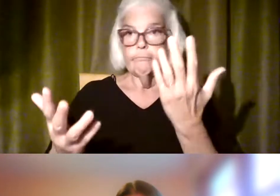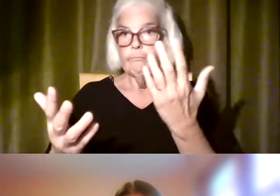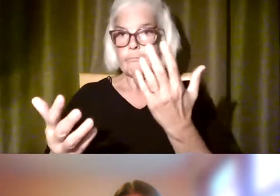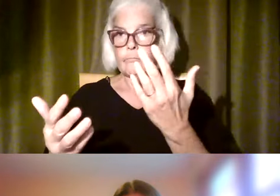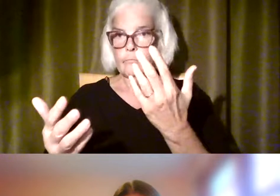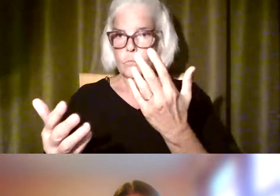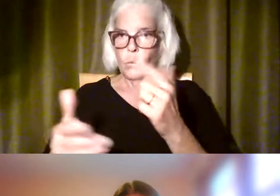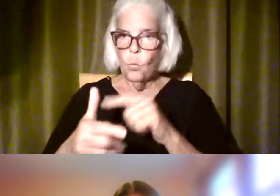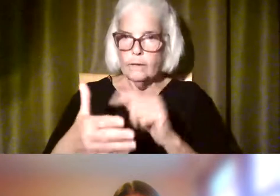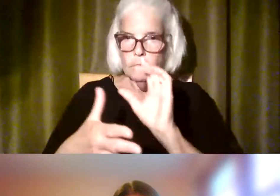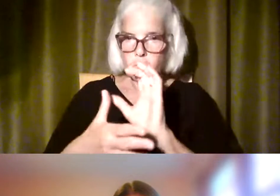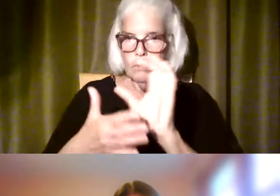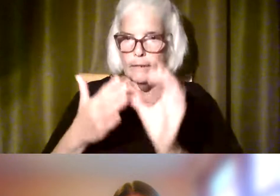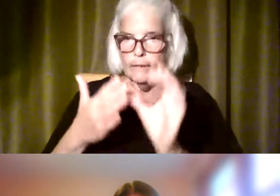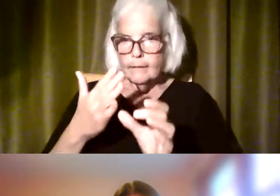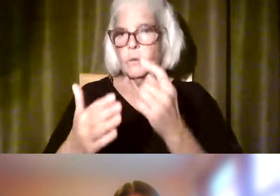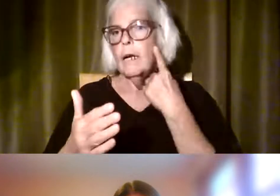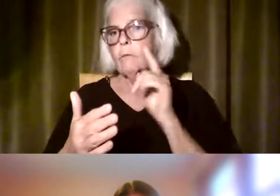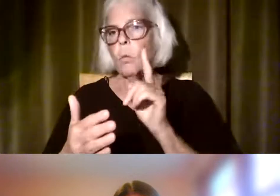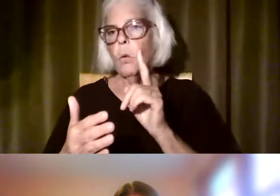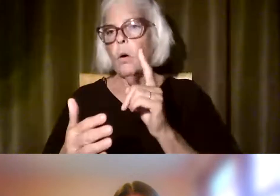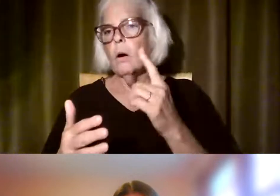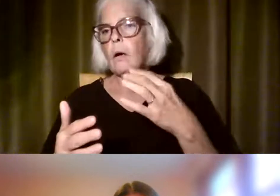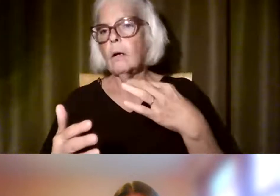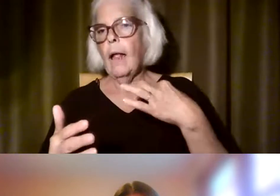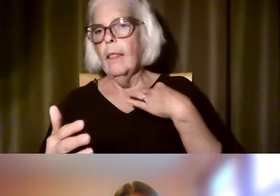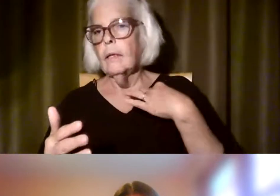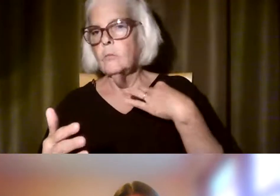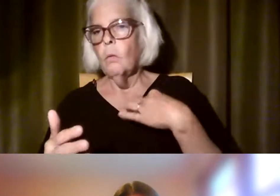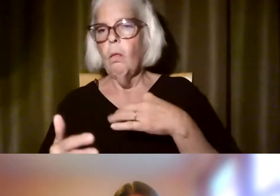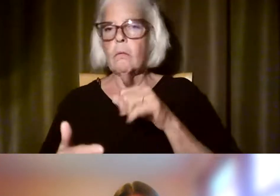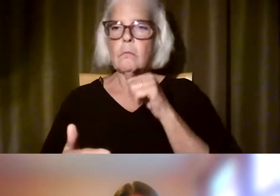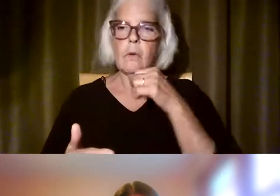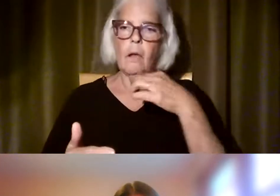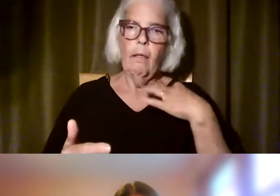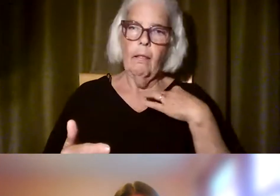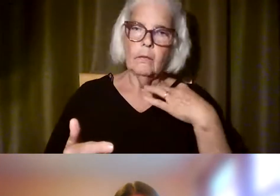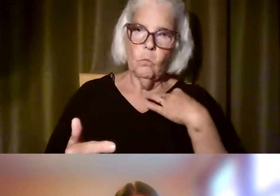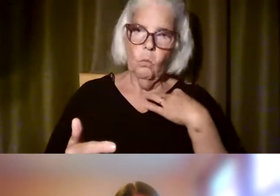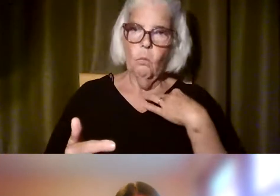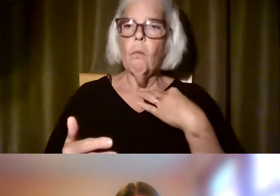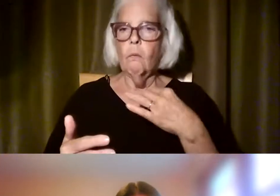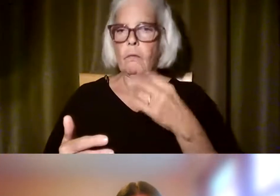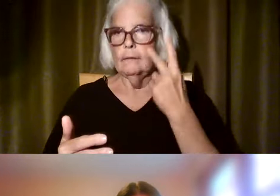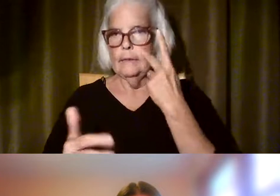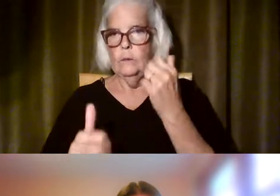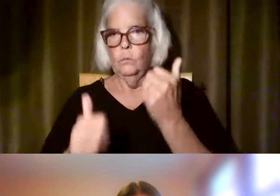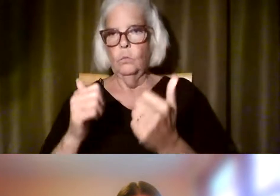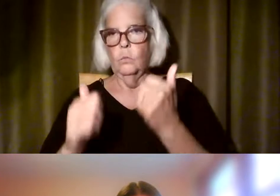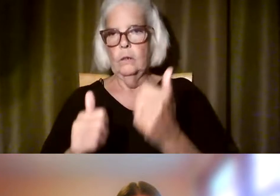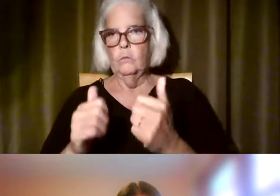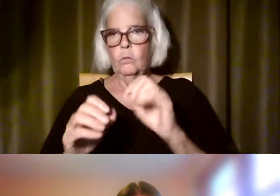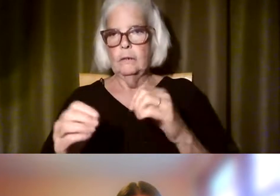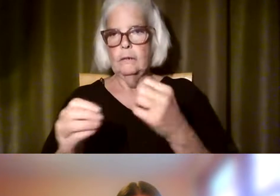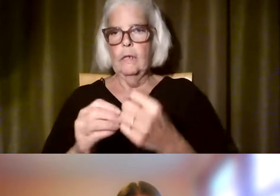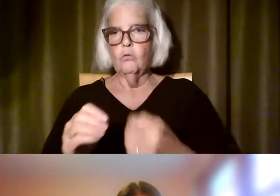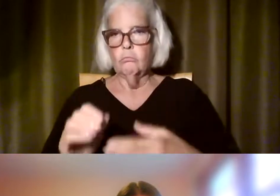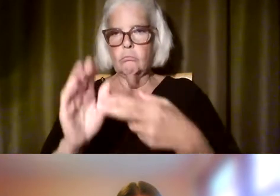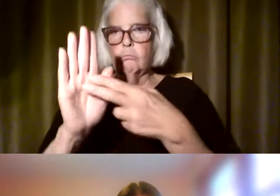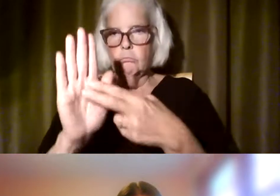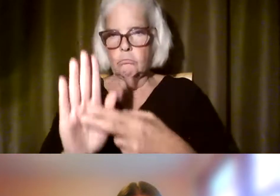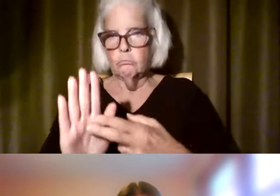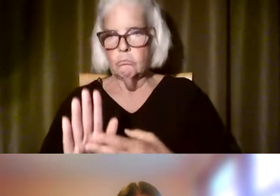yet. Yeah, absolutely. So with the AIDC program, we're planning